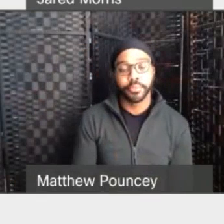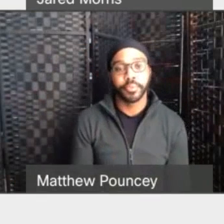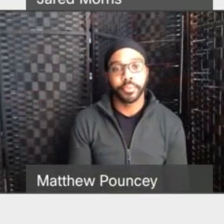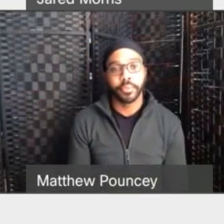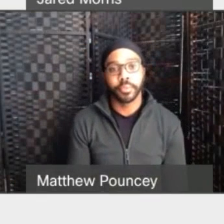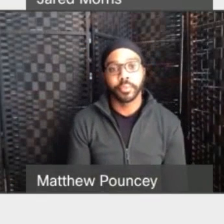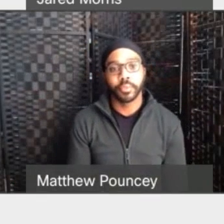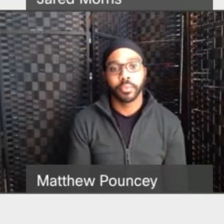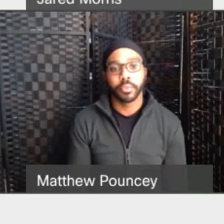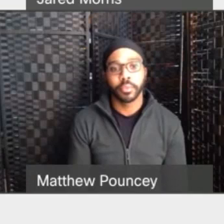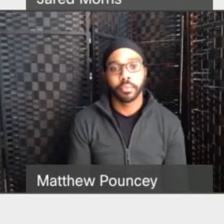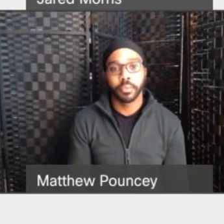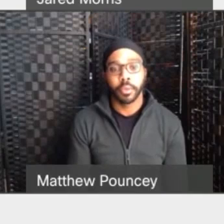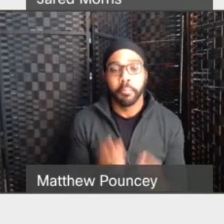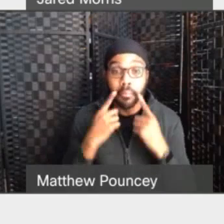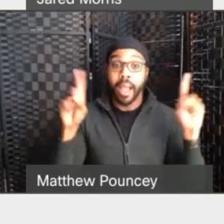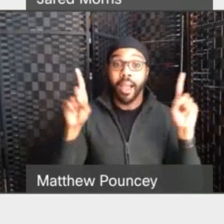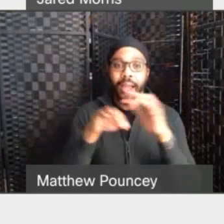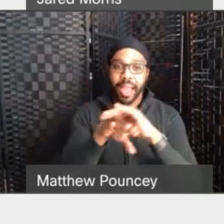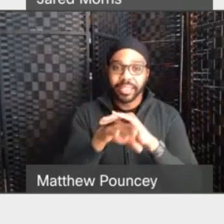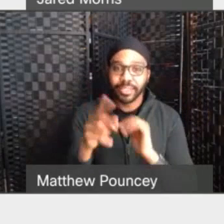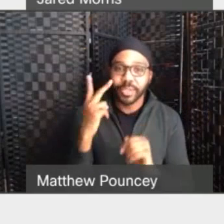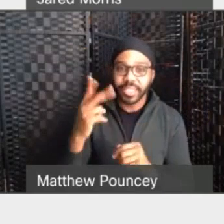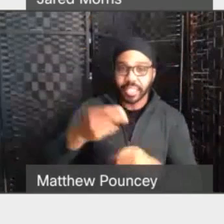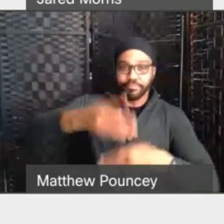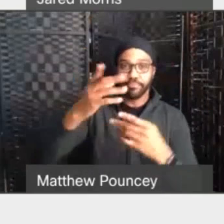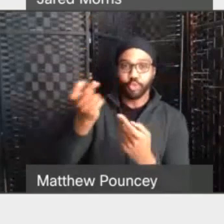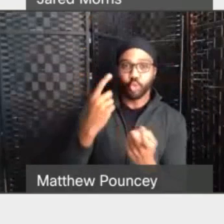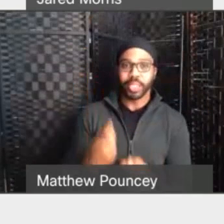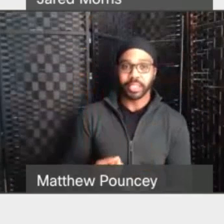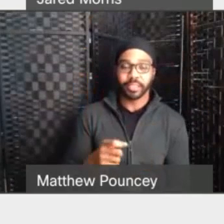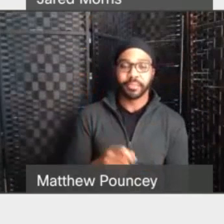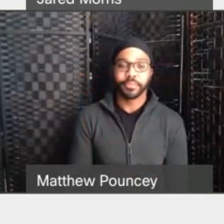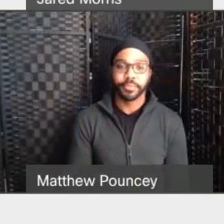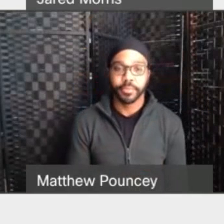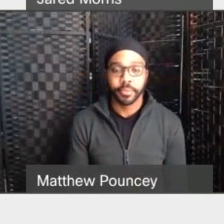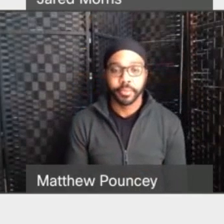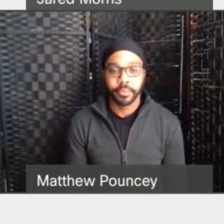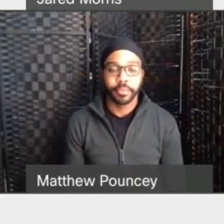I now have access so I can see what the exact questions are.